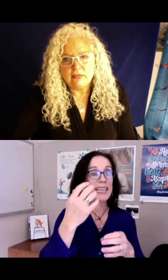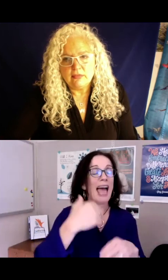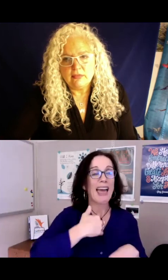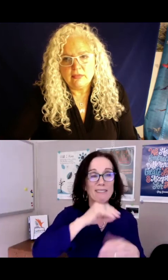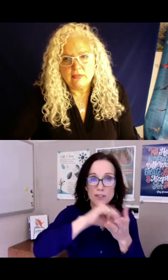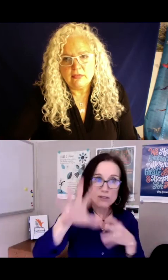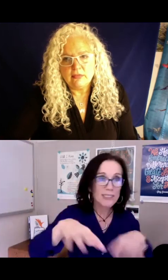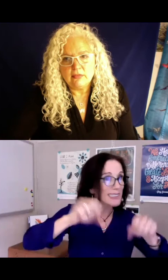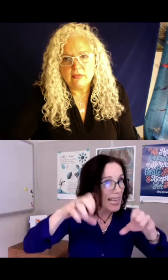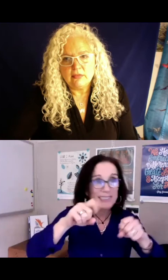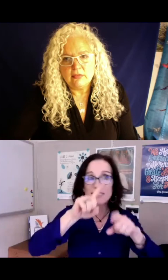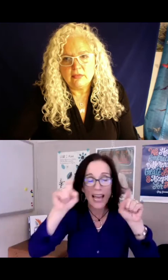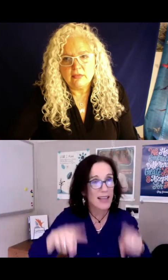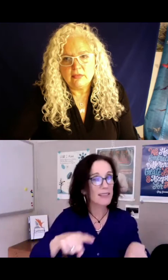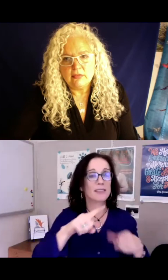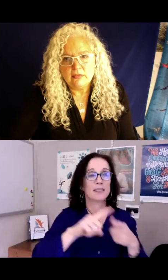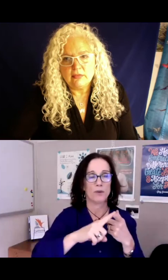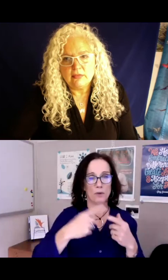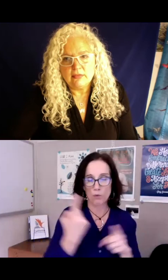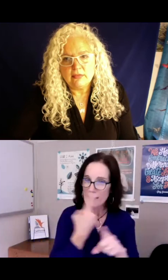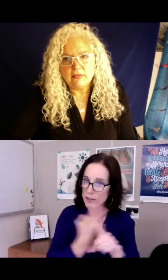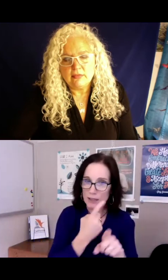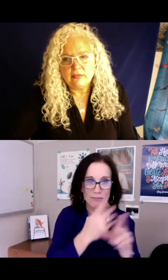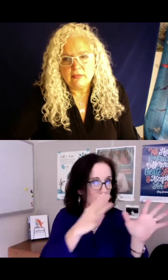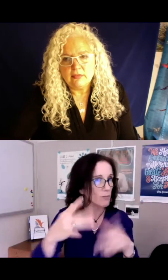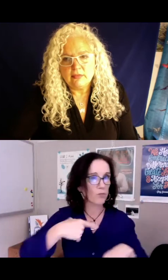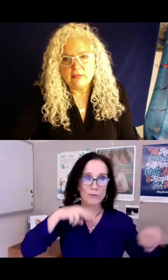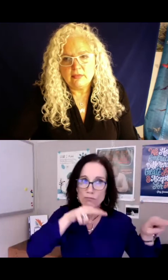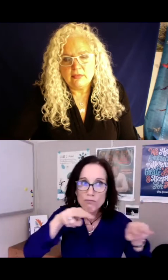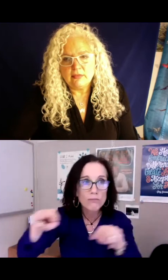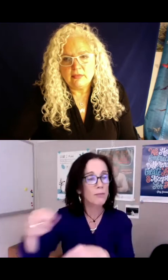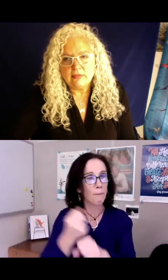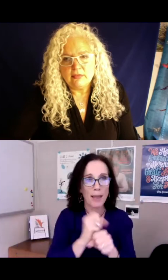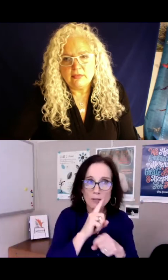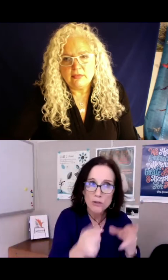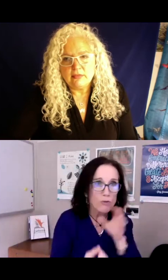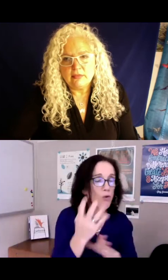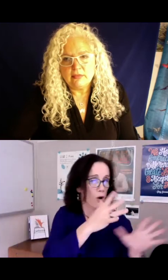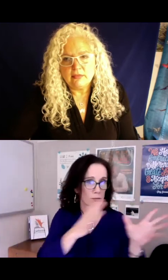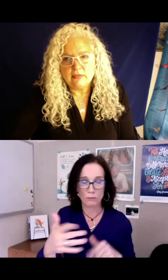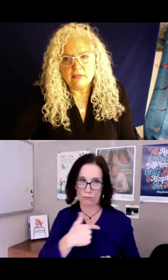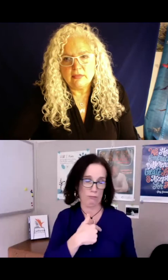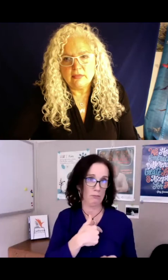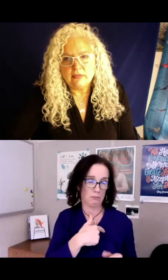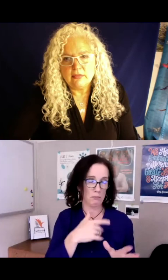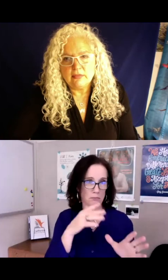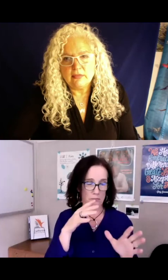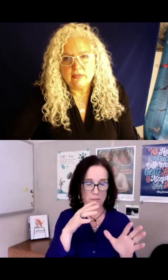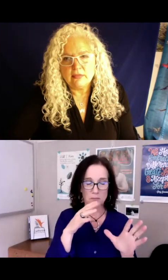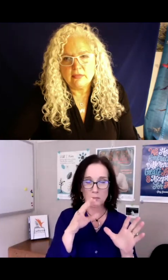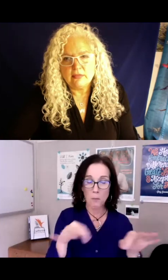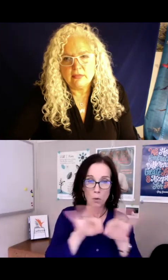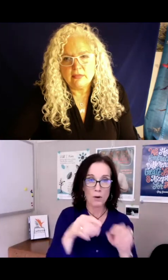all of the data. We have students take tests, and we have all of these regulations, make sure